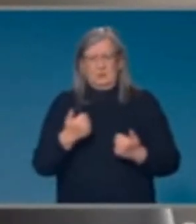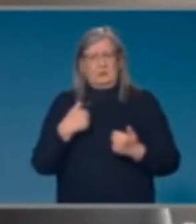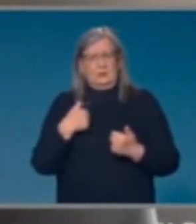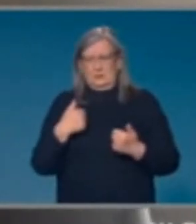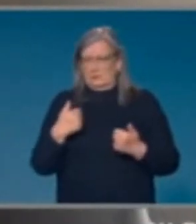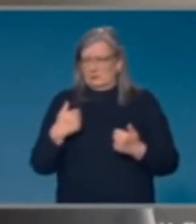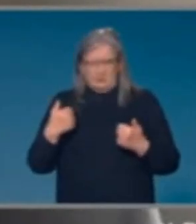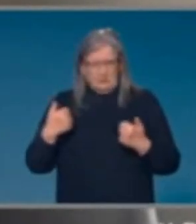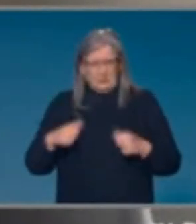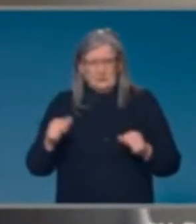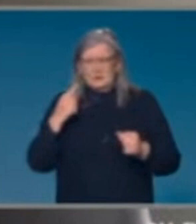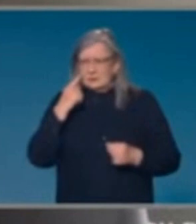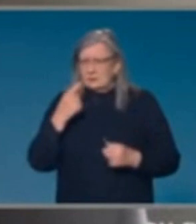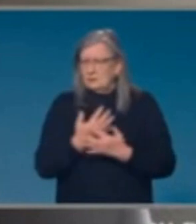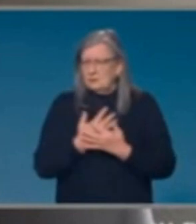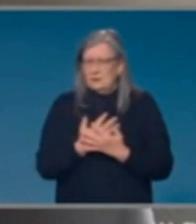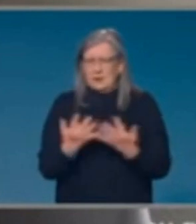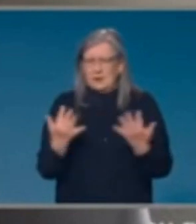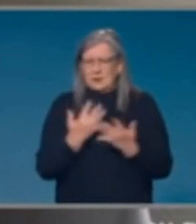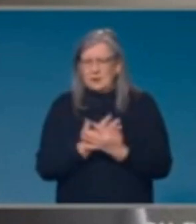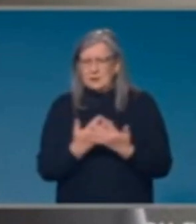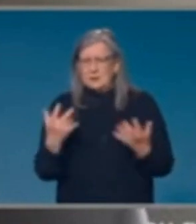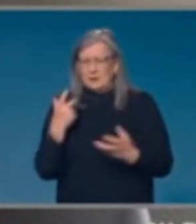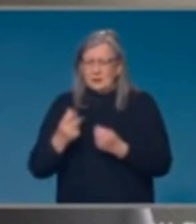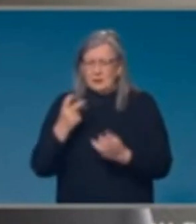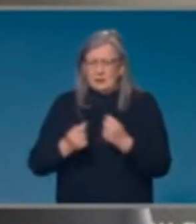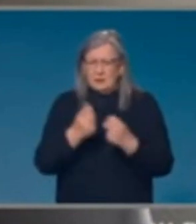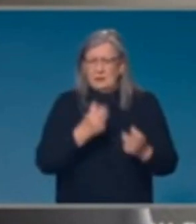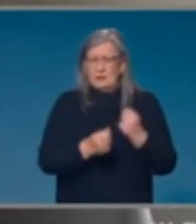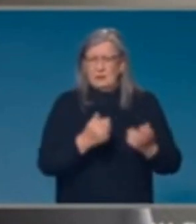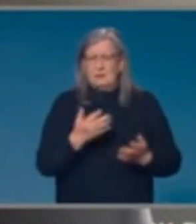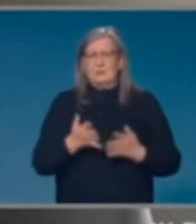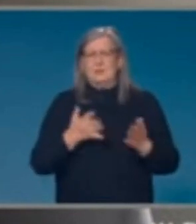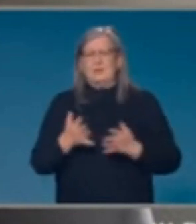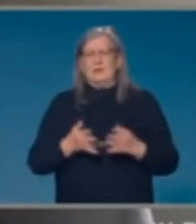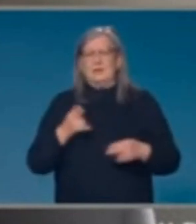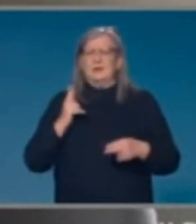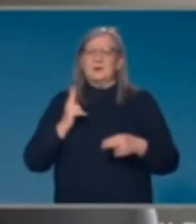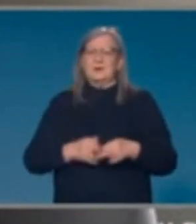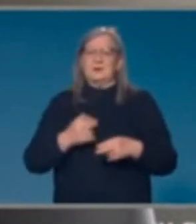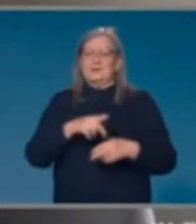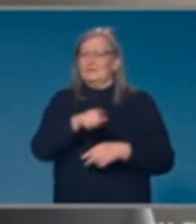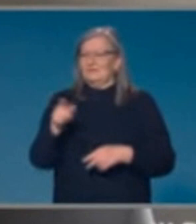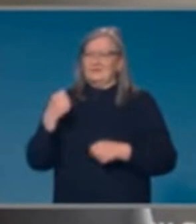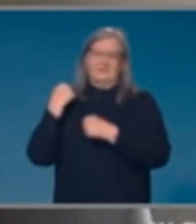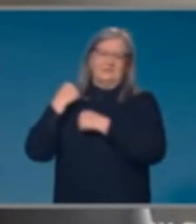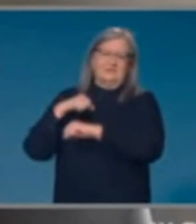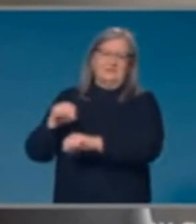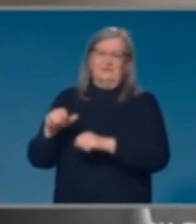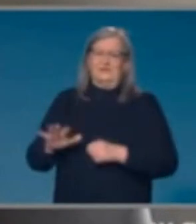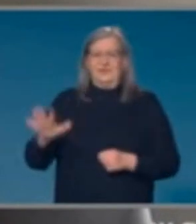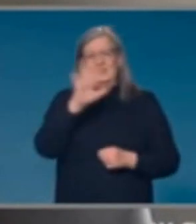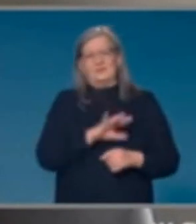levels has provided very rapid protection for Australians. Every Australian who seeks